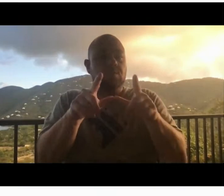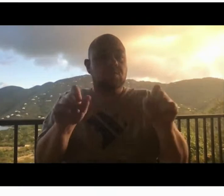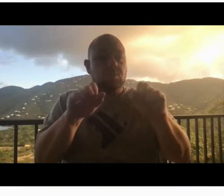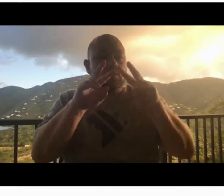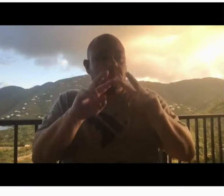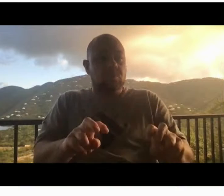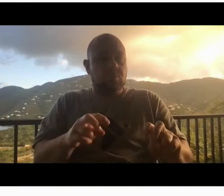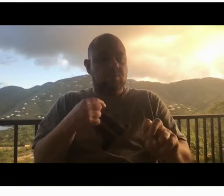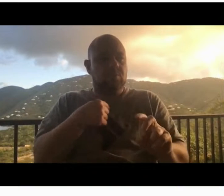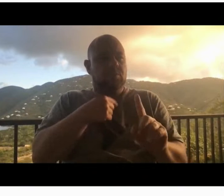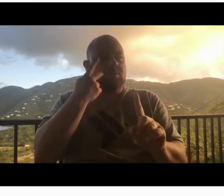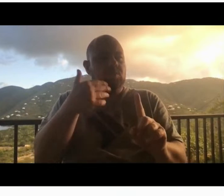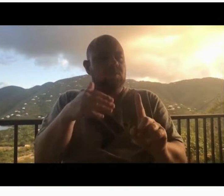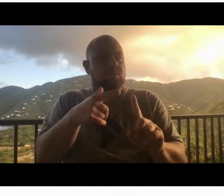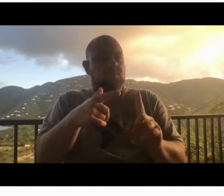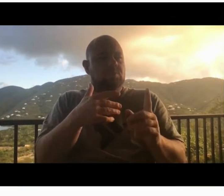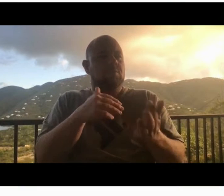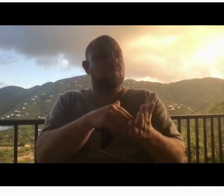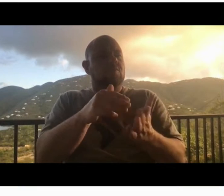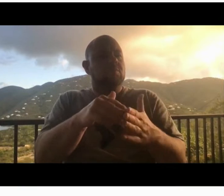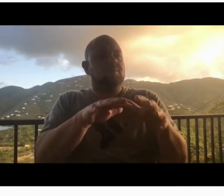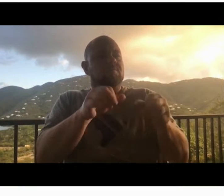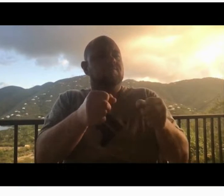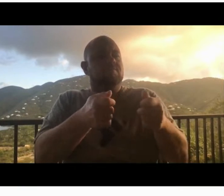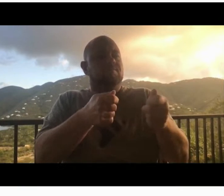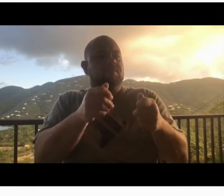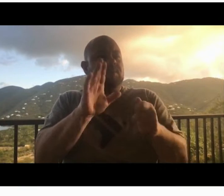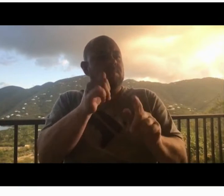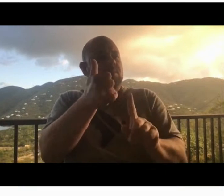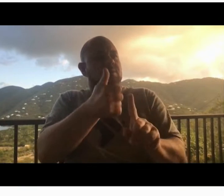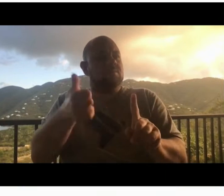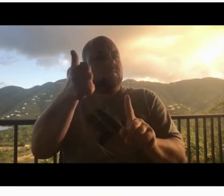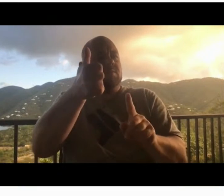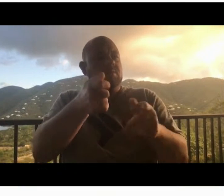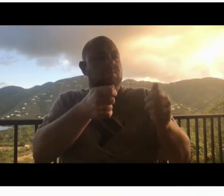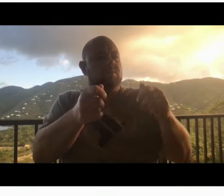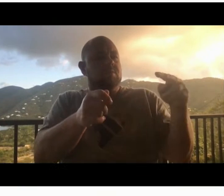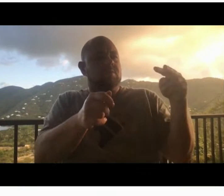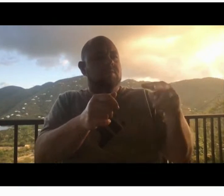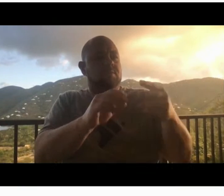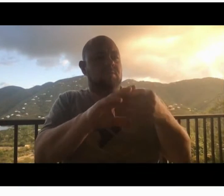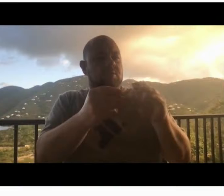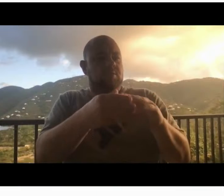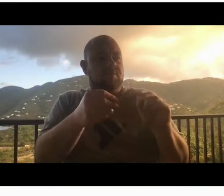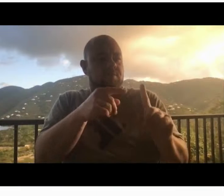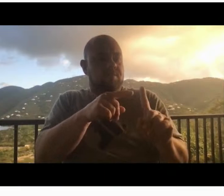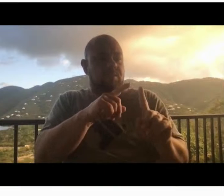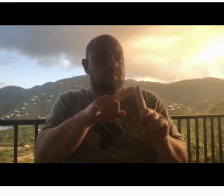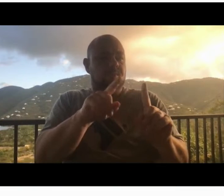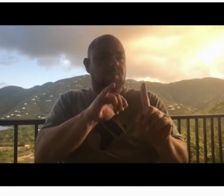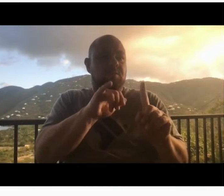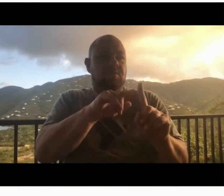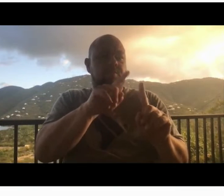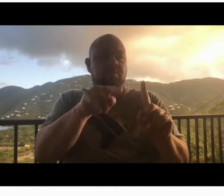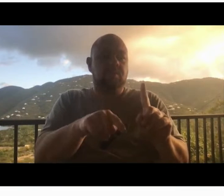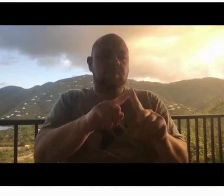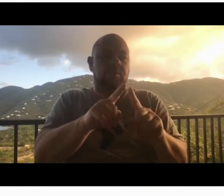sign language linguistics and the research thereof, it is usually dominated by the majority,